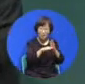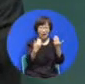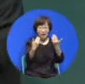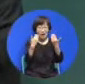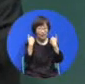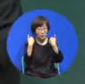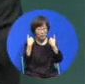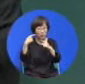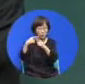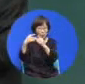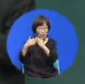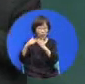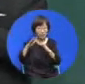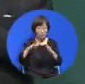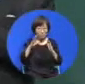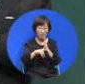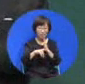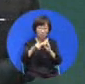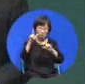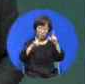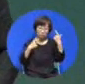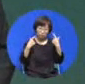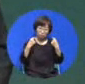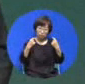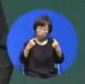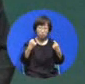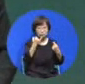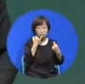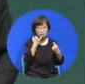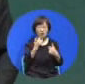Great works could take place if they can just simply have